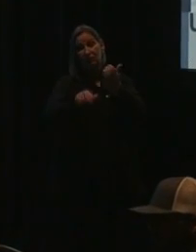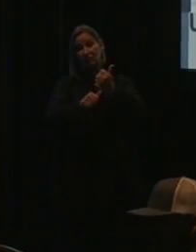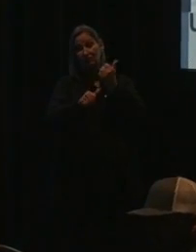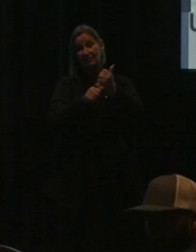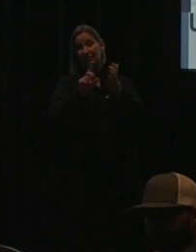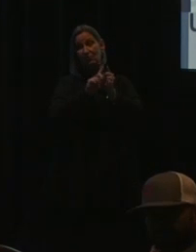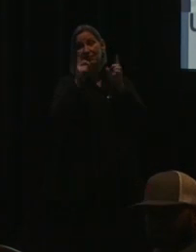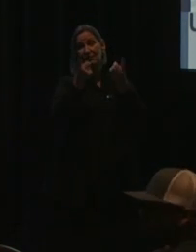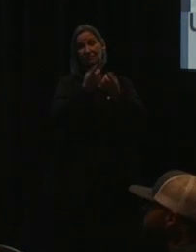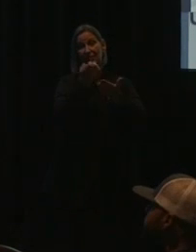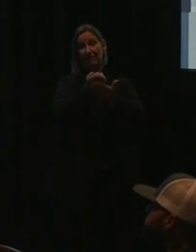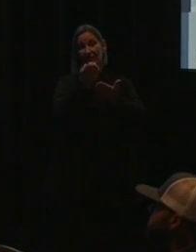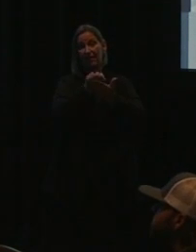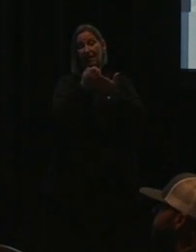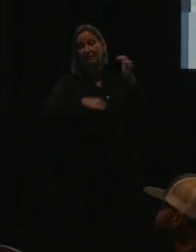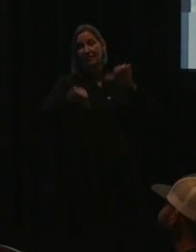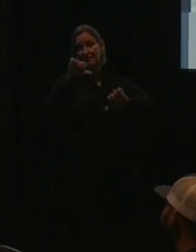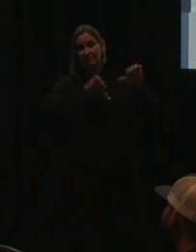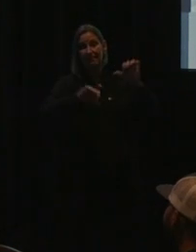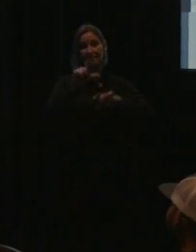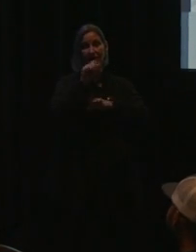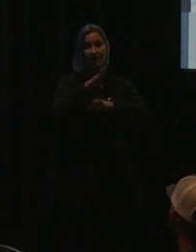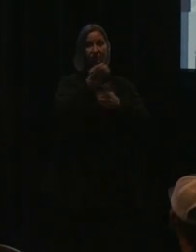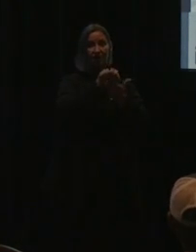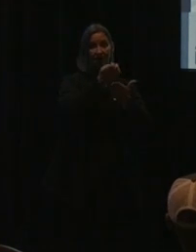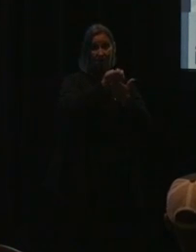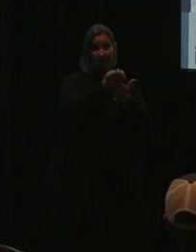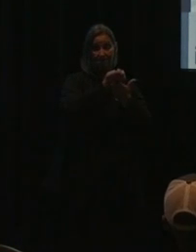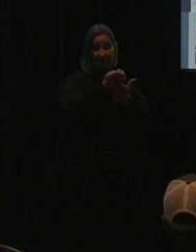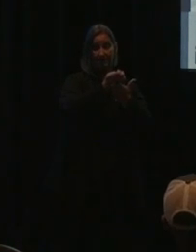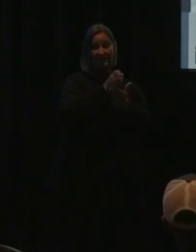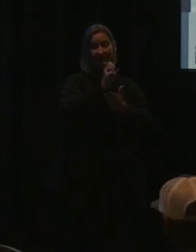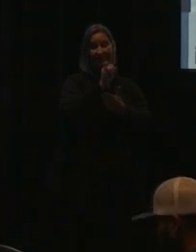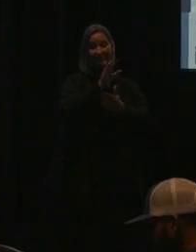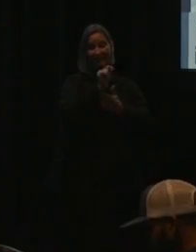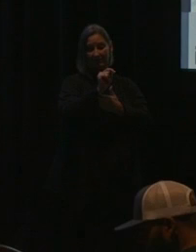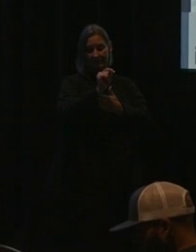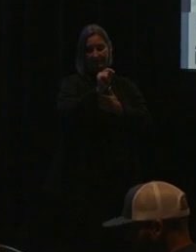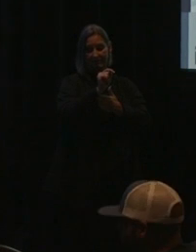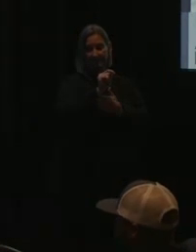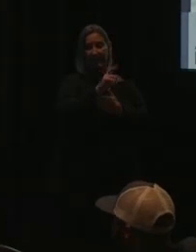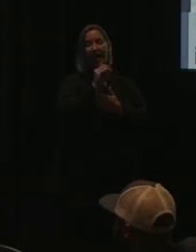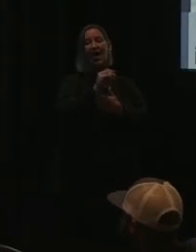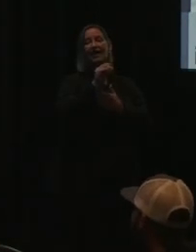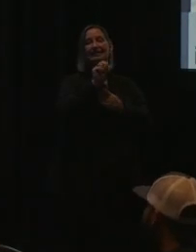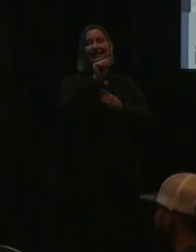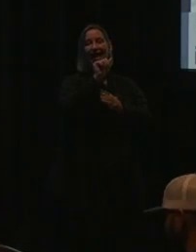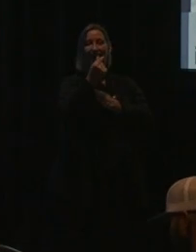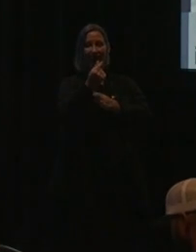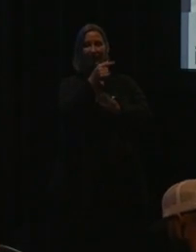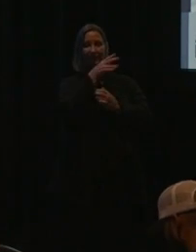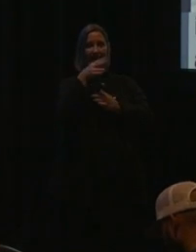of Economics, Science, Impact Laboratory for Policy and Economics, SILP, and as an agricultural planning consultant